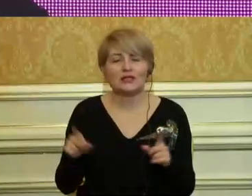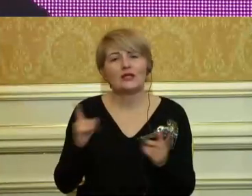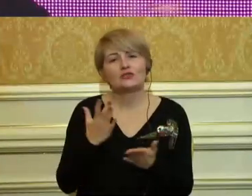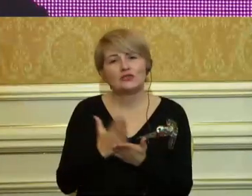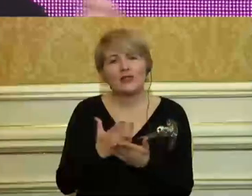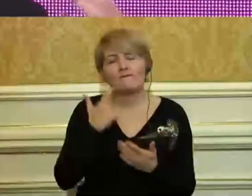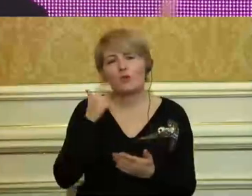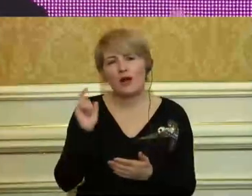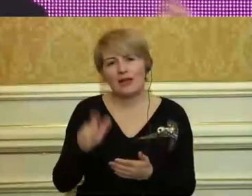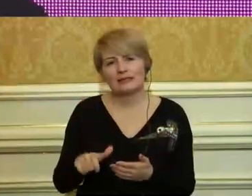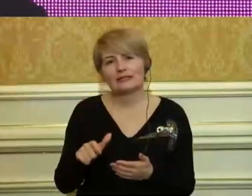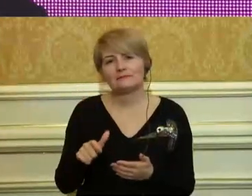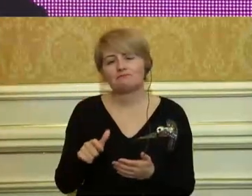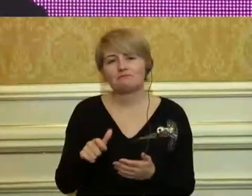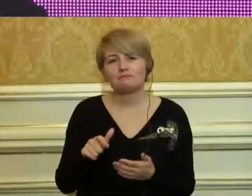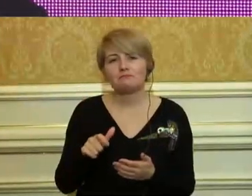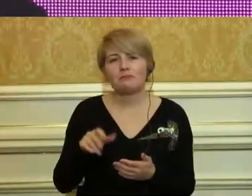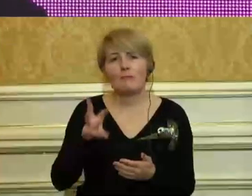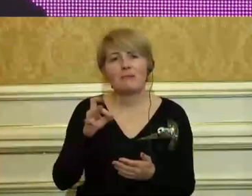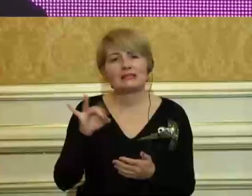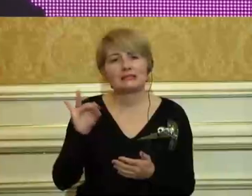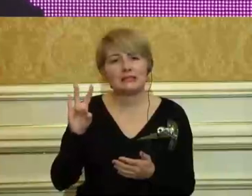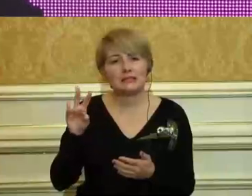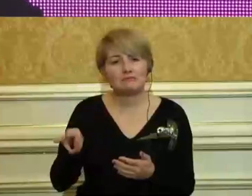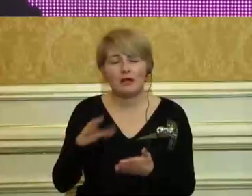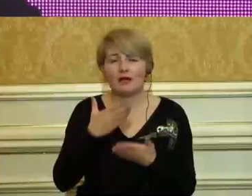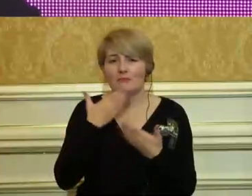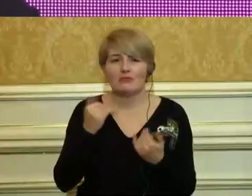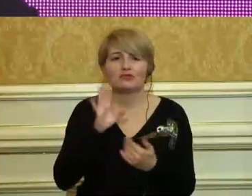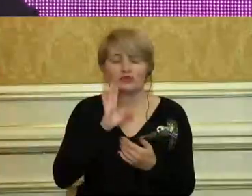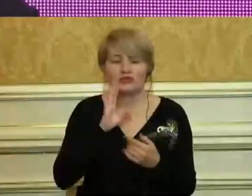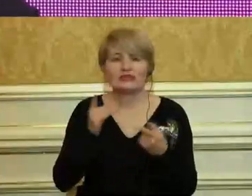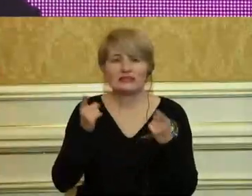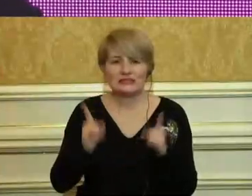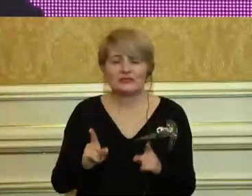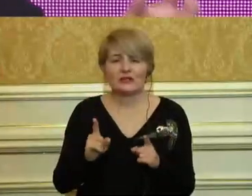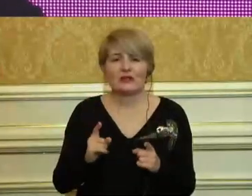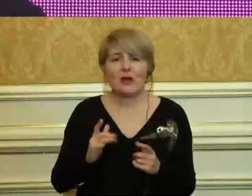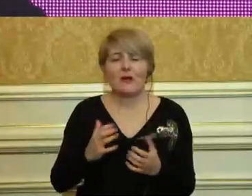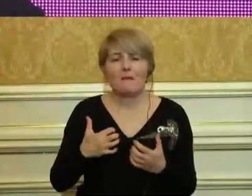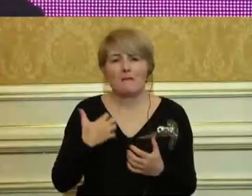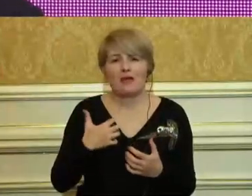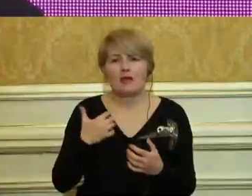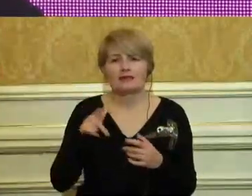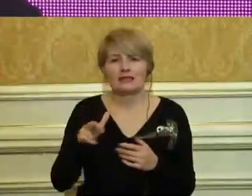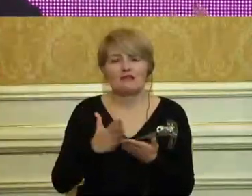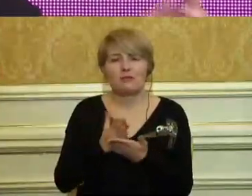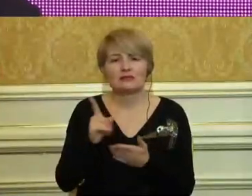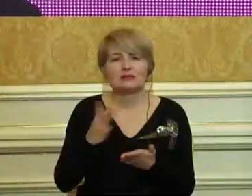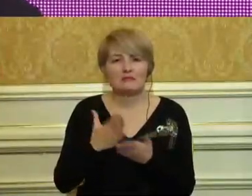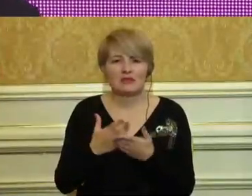respect, and it should be the main ideology, as our French guest already mentioned so well. Women are still scared